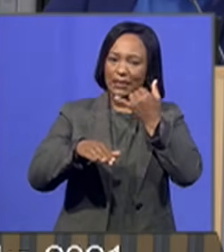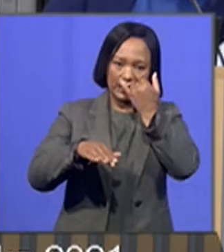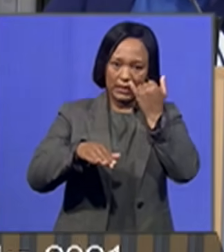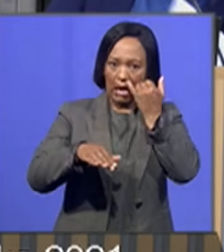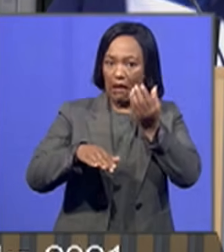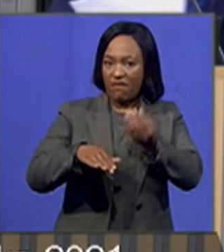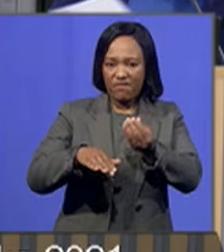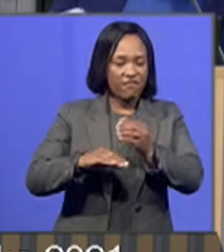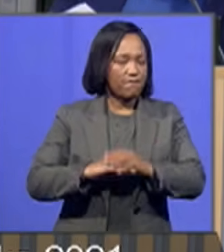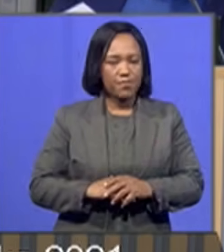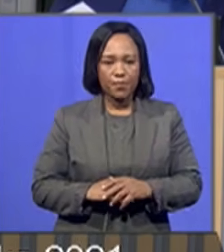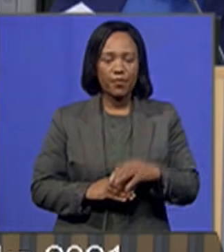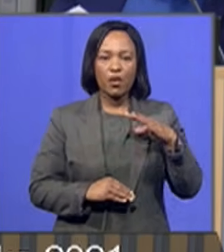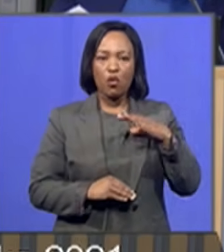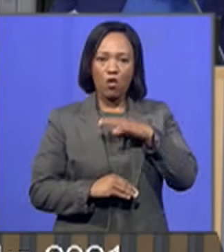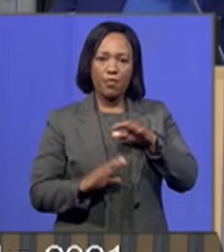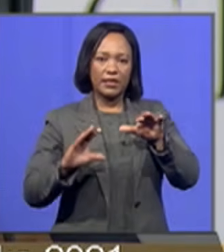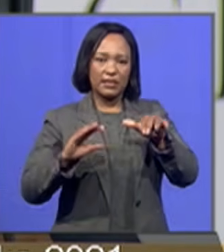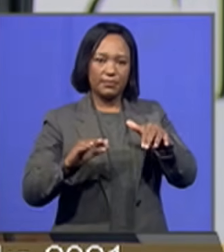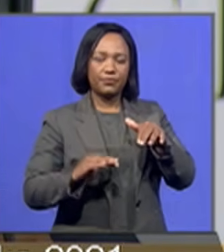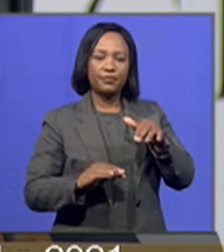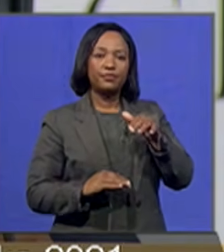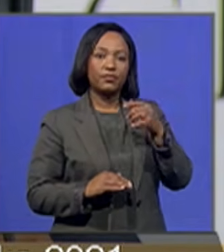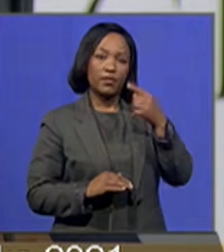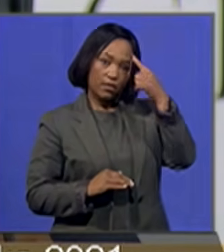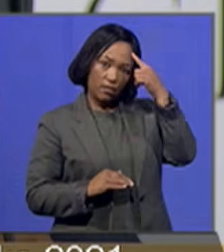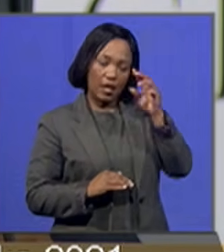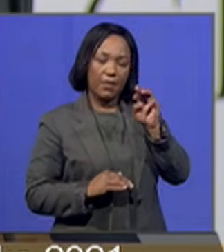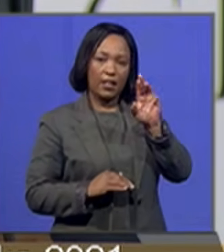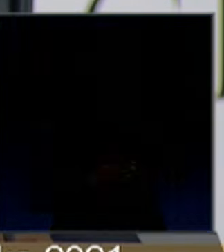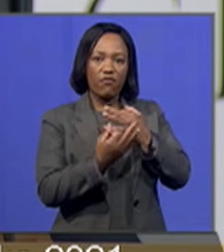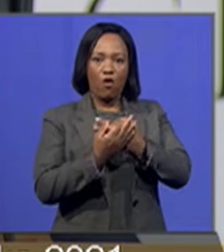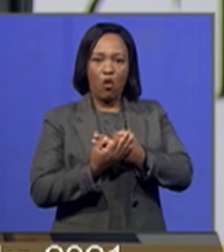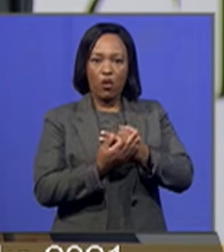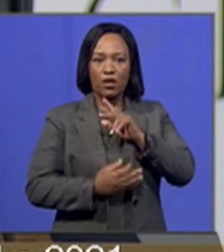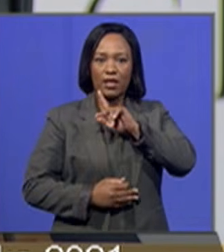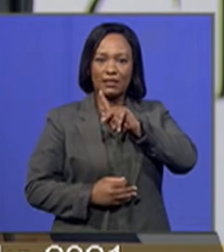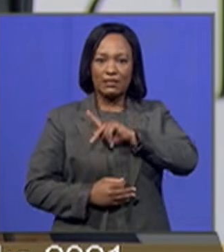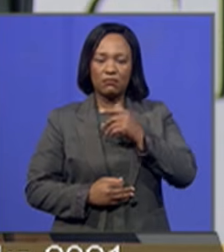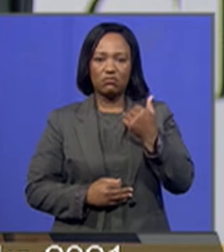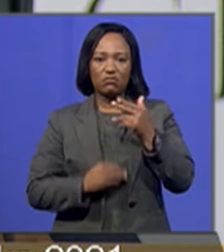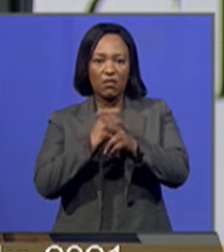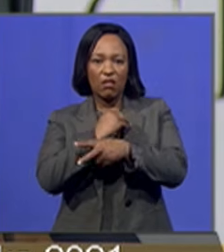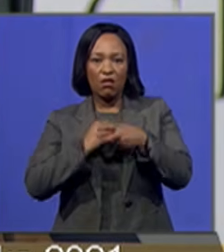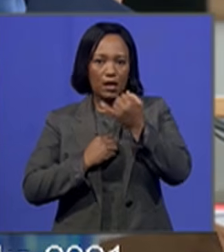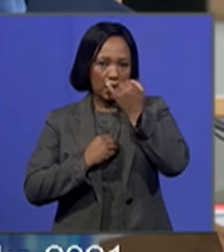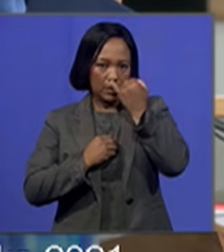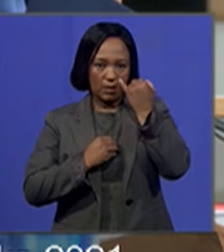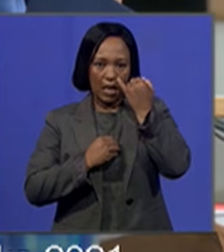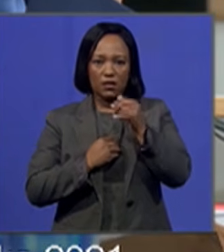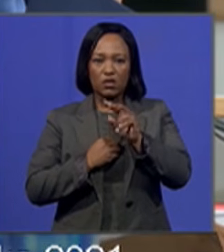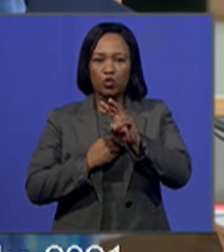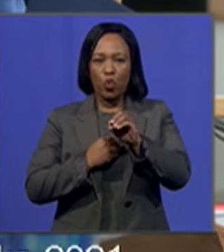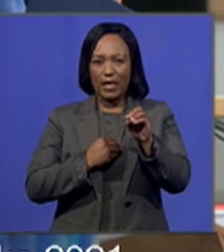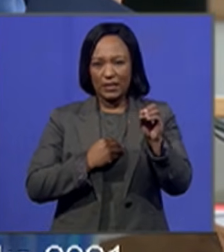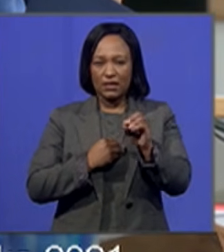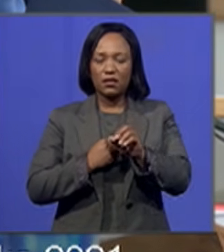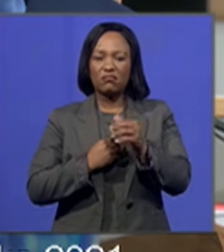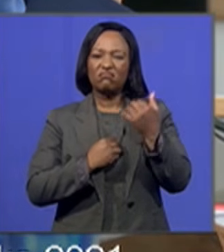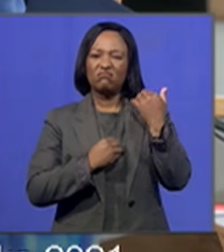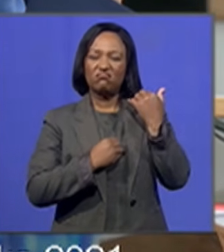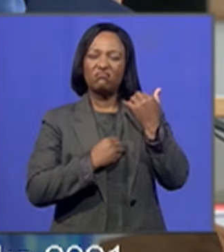Kaoleleng komishene ya madlanga e mametse bopaki ba setho sa di-Hawks KwaZulu-Natal ka boshodu ba cocaine ya dimilione tse R200 ya